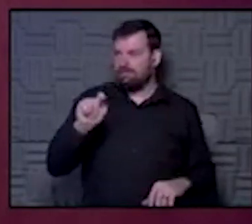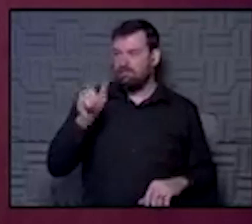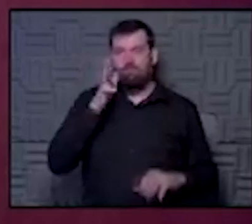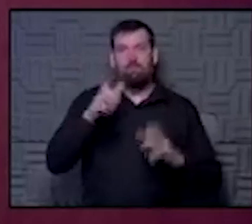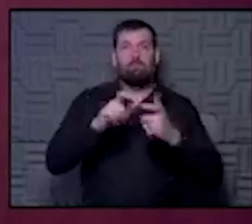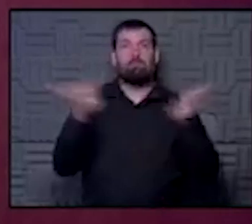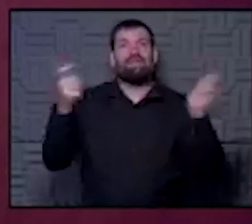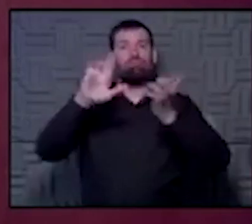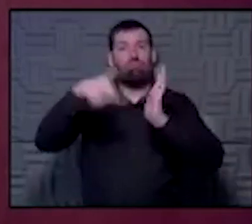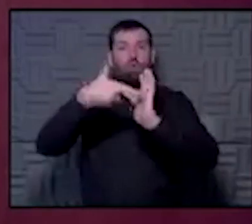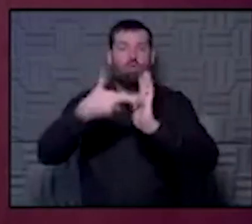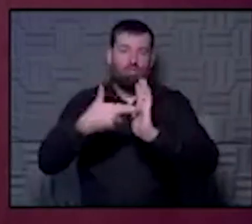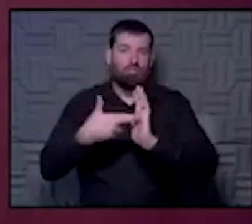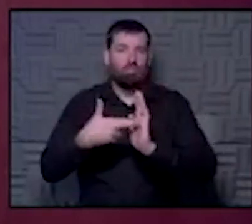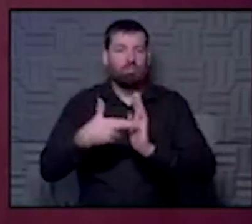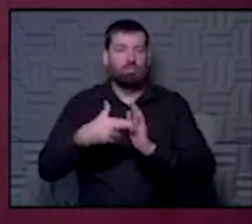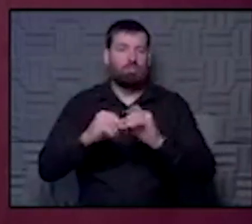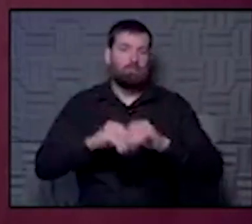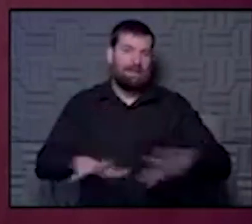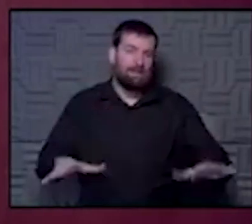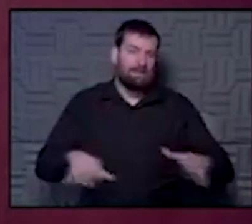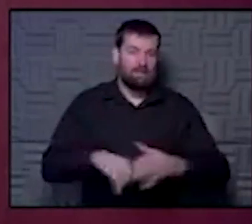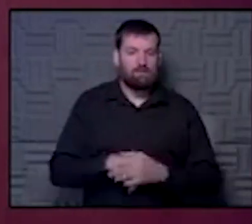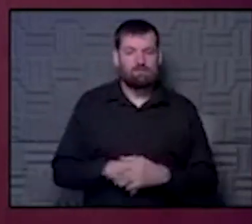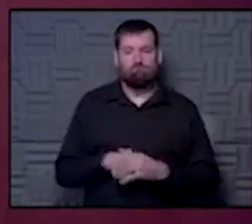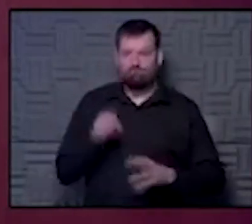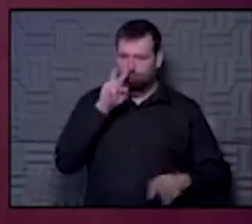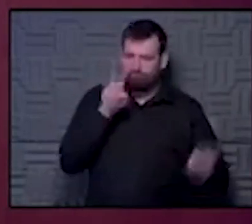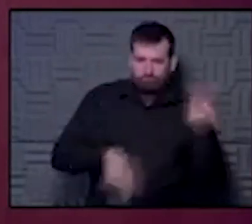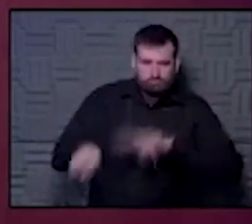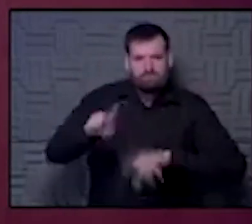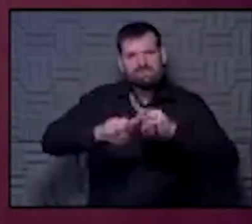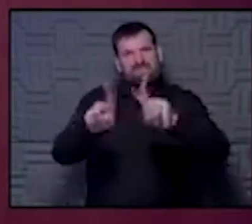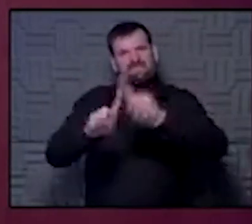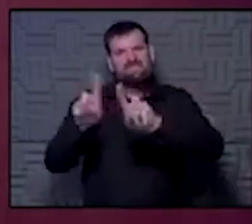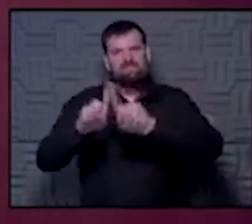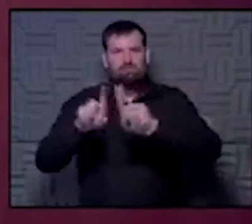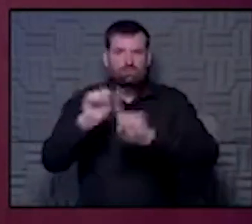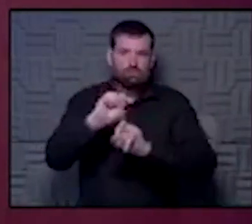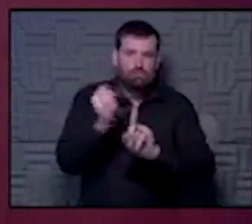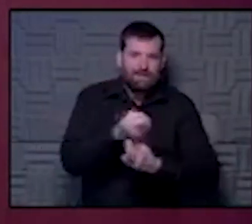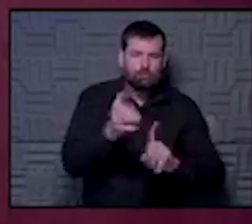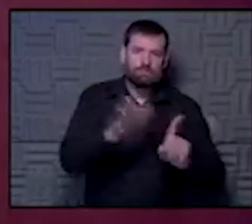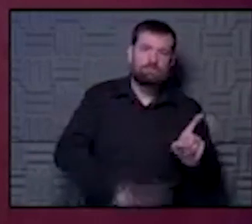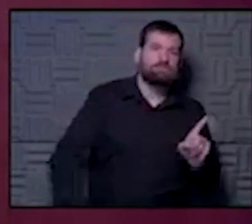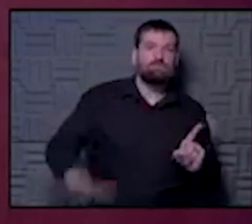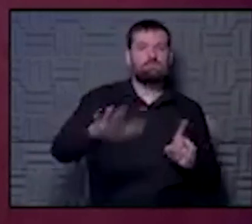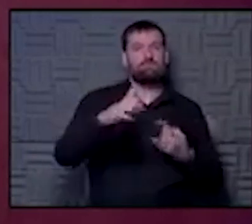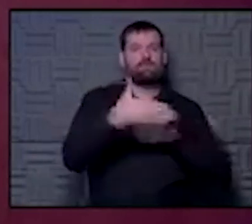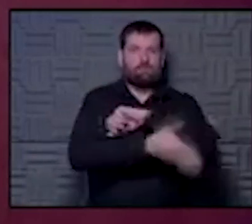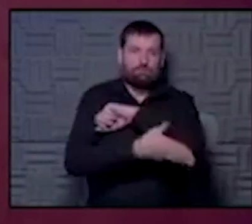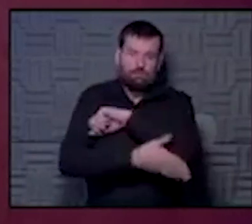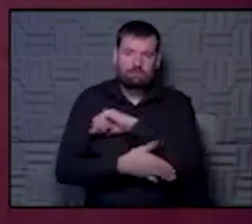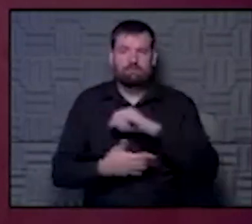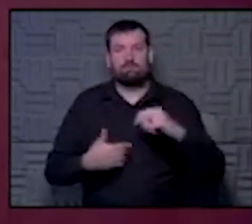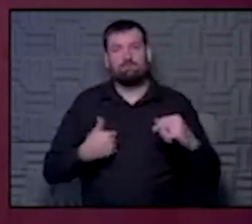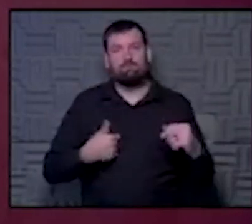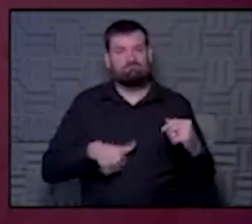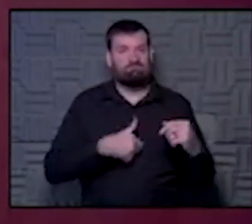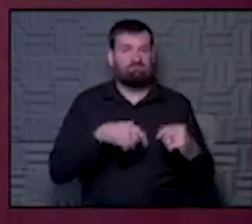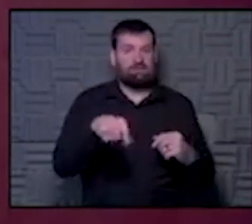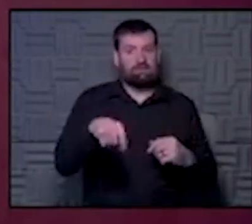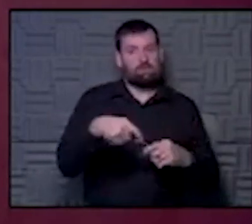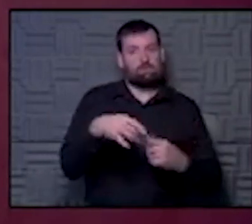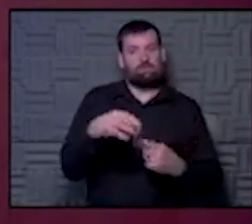role in the pandemic. Mm-hmm. And, you know, assessing different situations throughout the country, we knew that we may need to, you know, use some